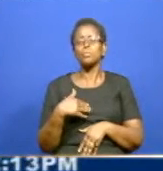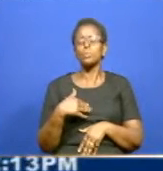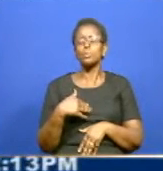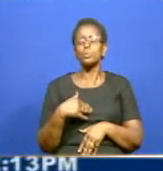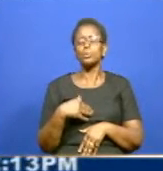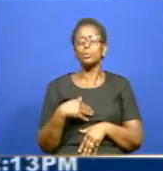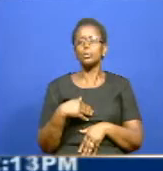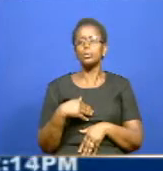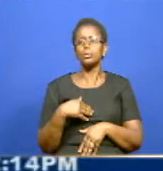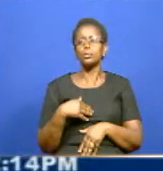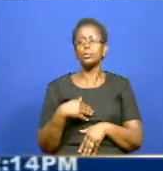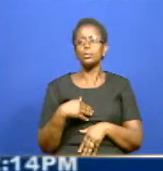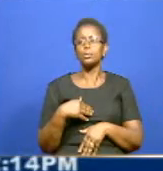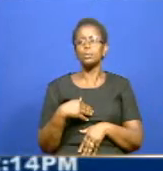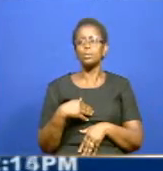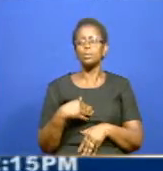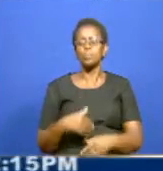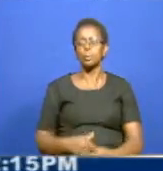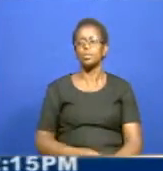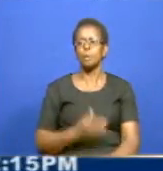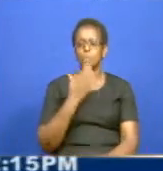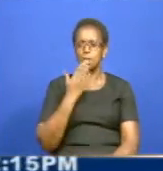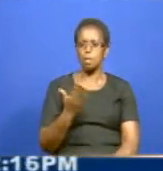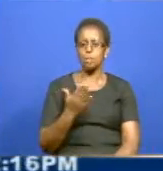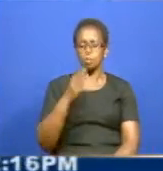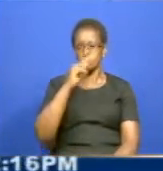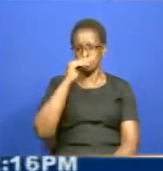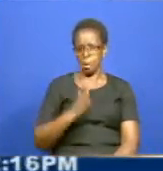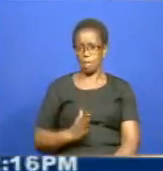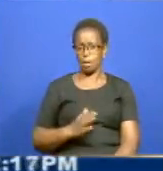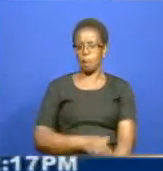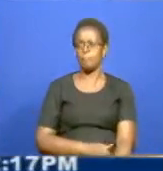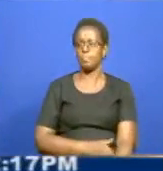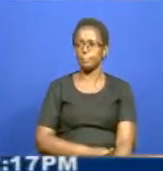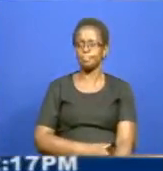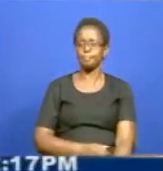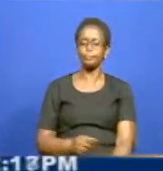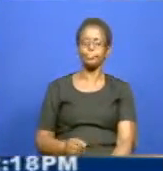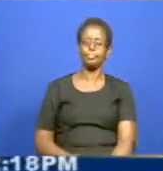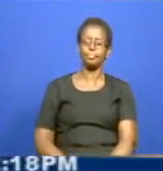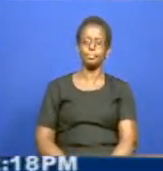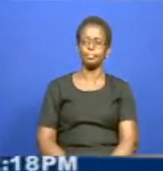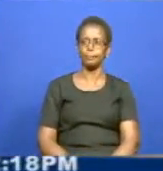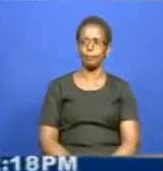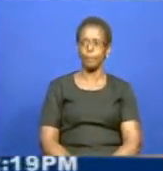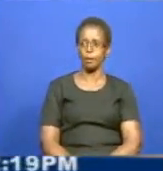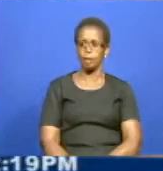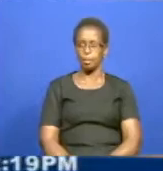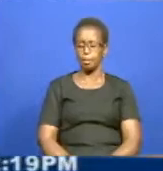the KWS. Thank you, Honorable Speaker. Senator Chebeni.